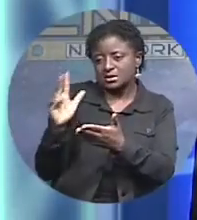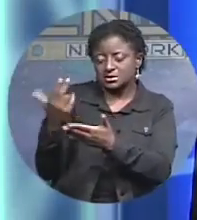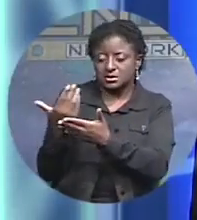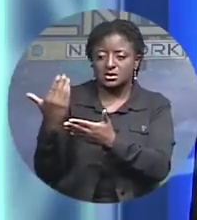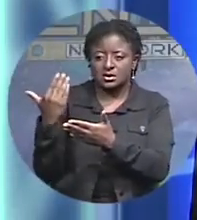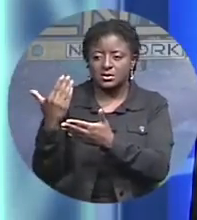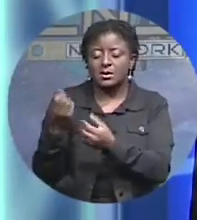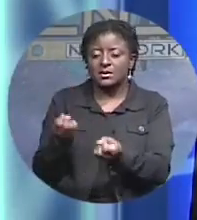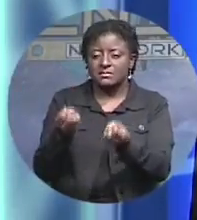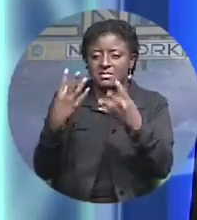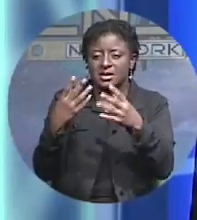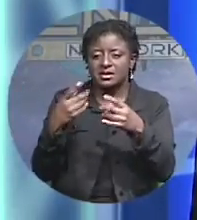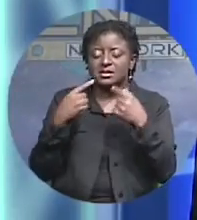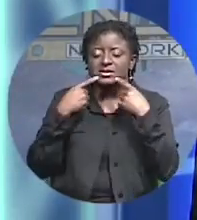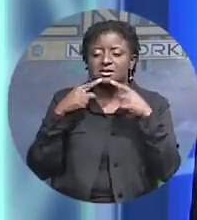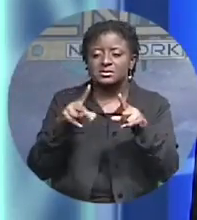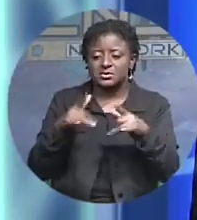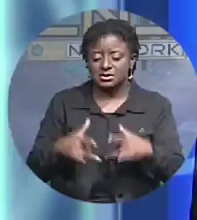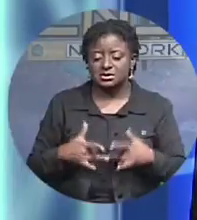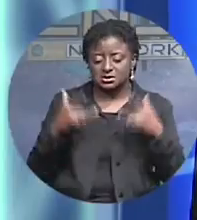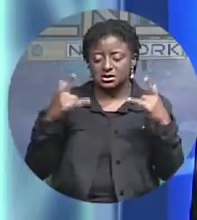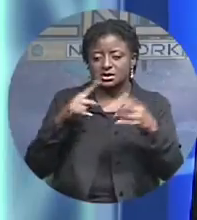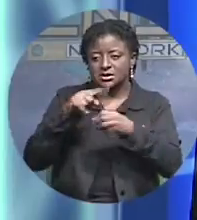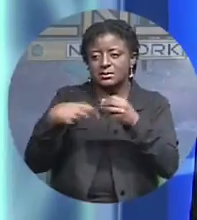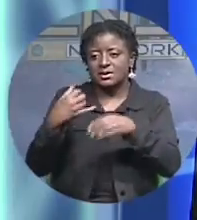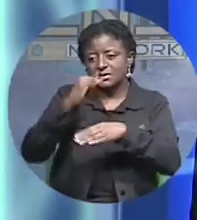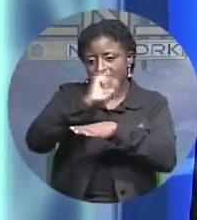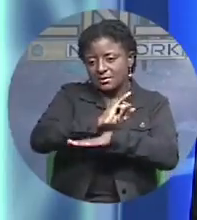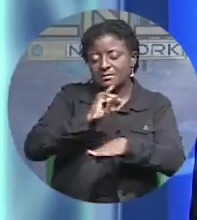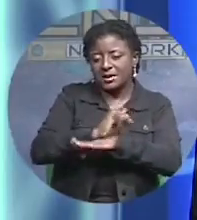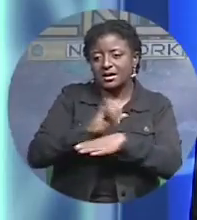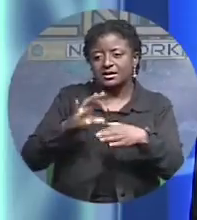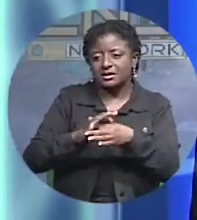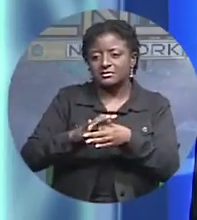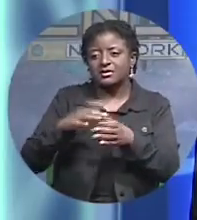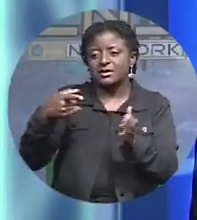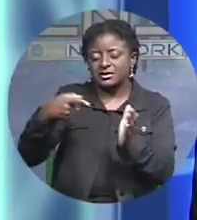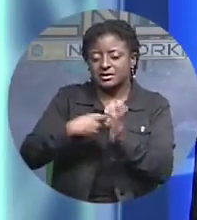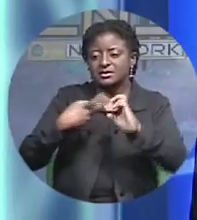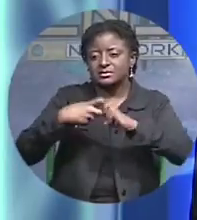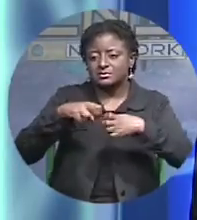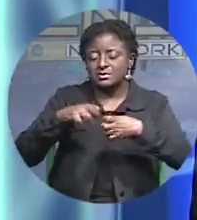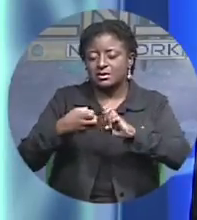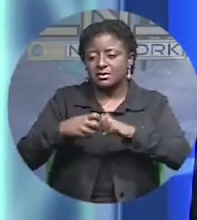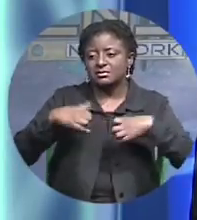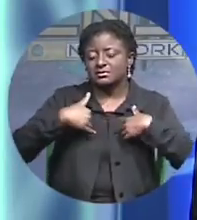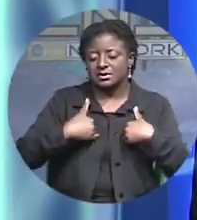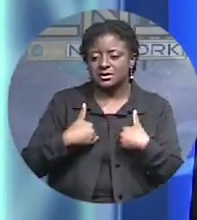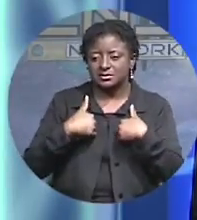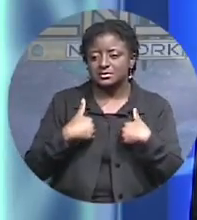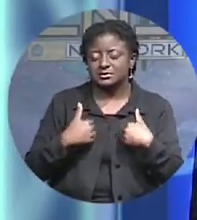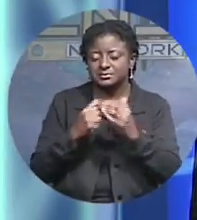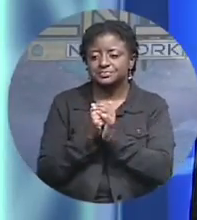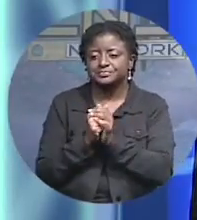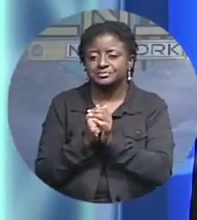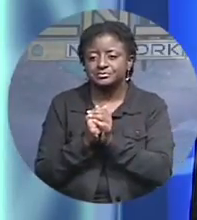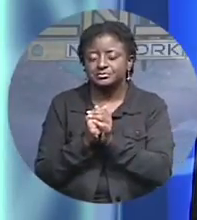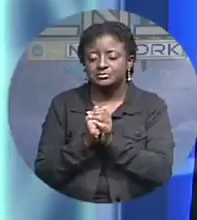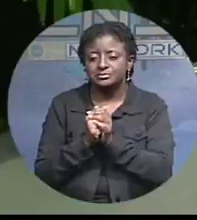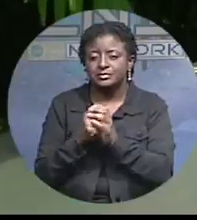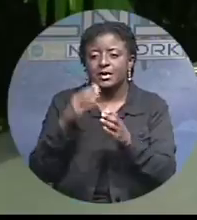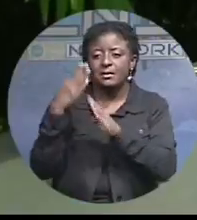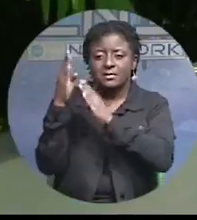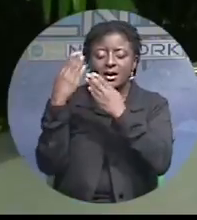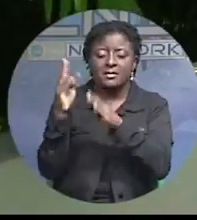invasive species. Jiminy DeSwain spoke with Bahamas National Trust officials who are monitoring the animal's activity.